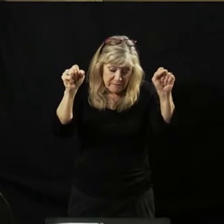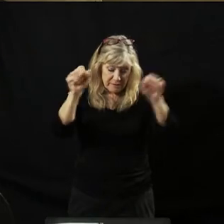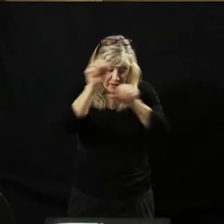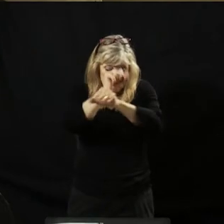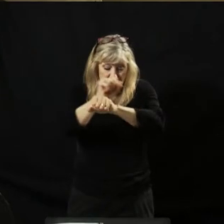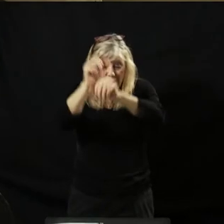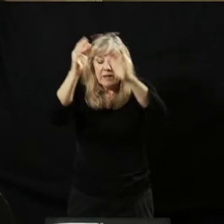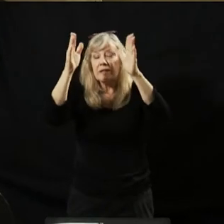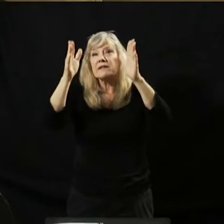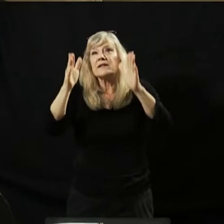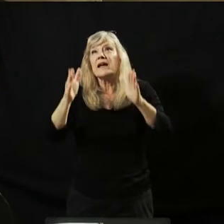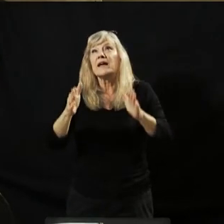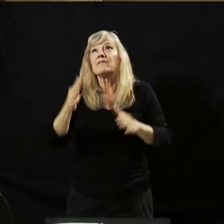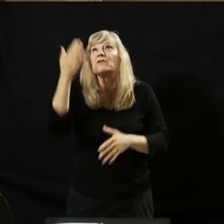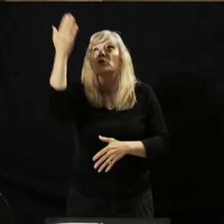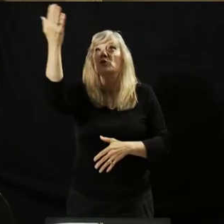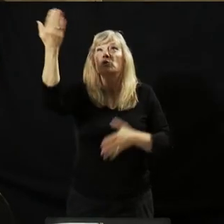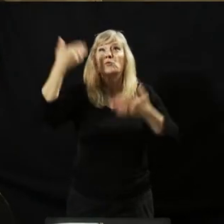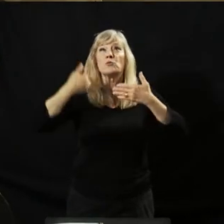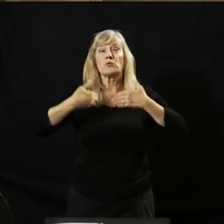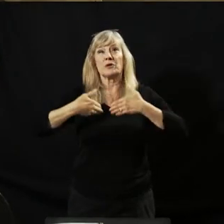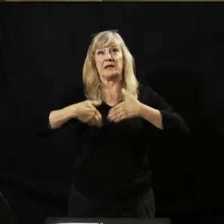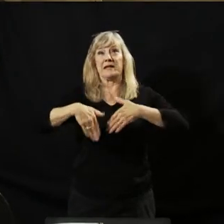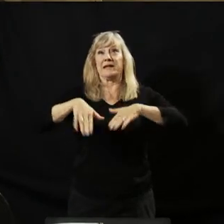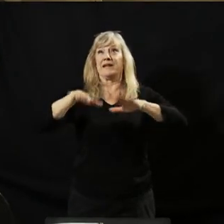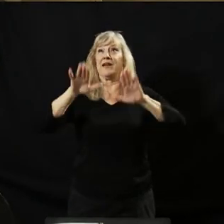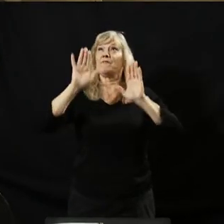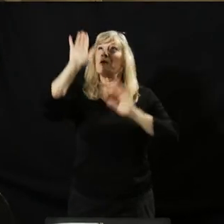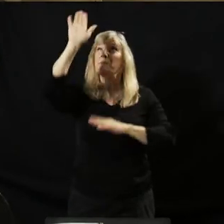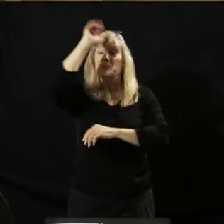gave away your son.